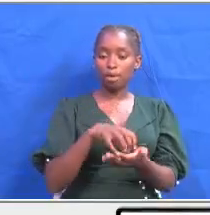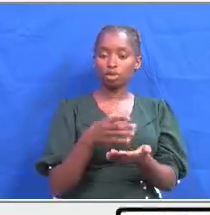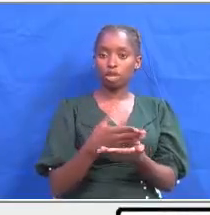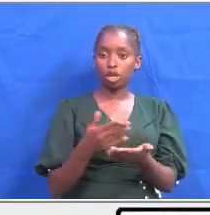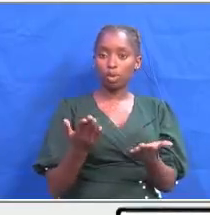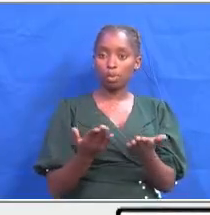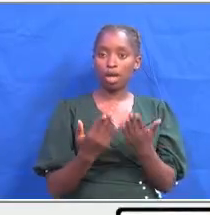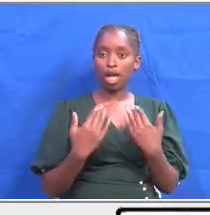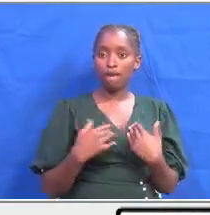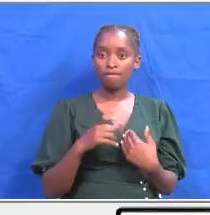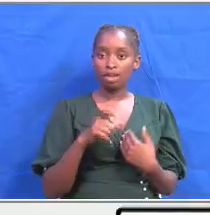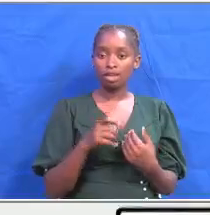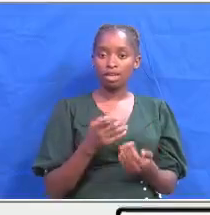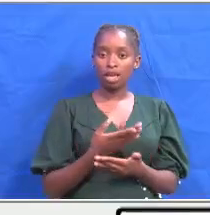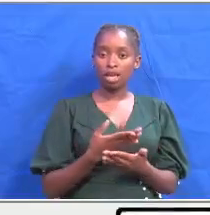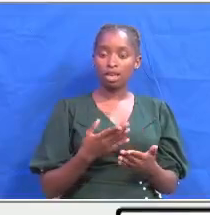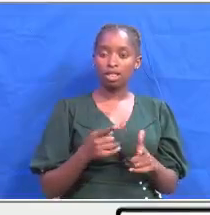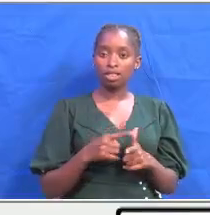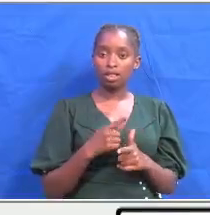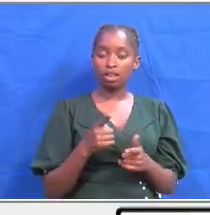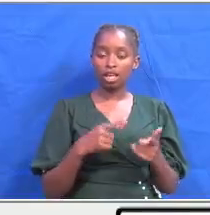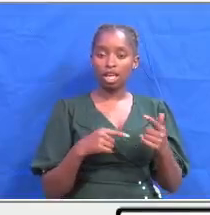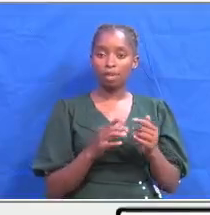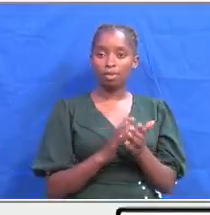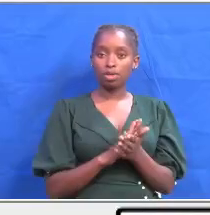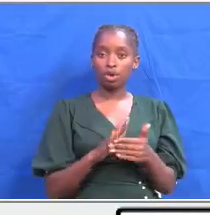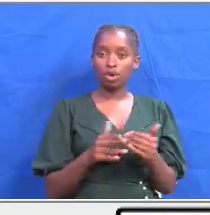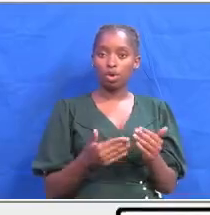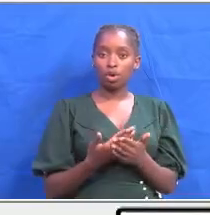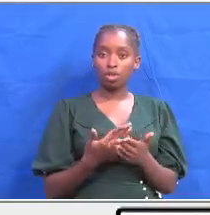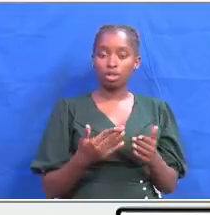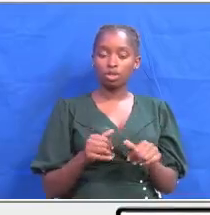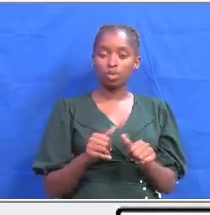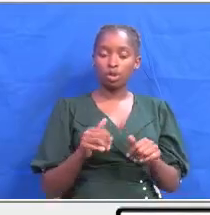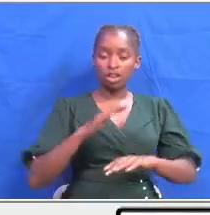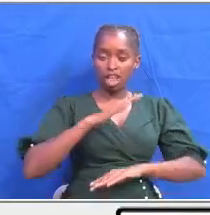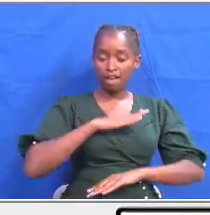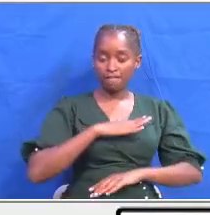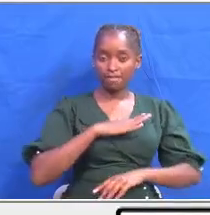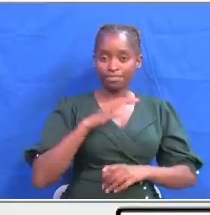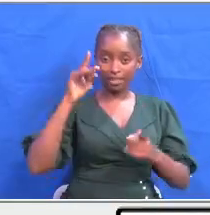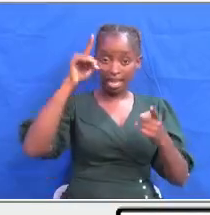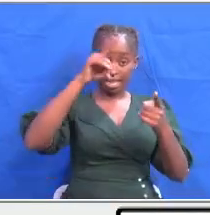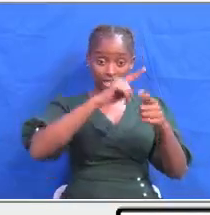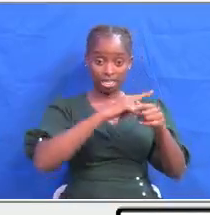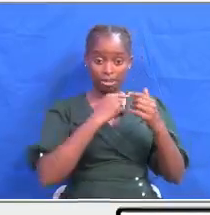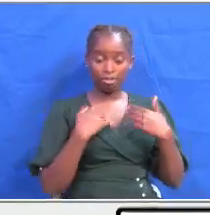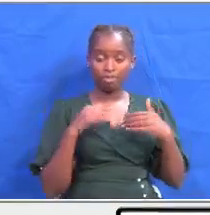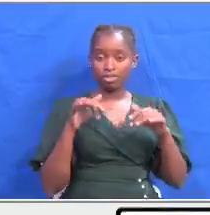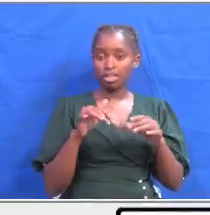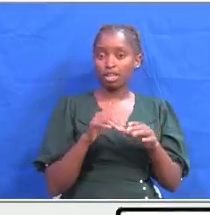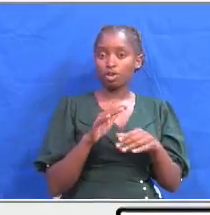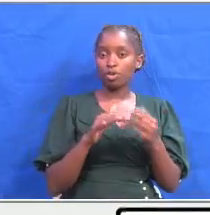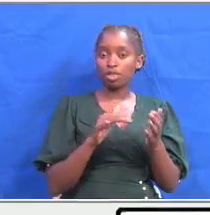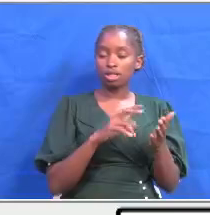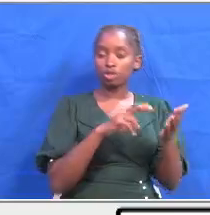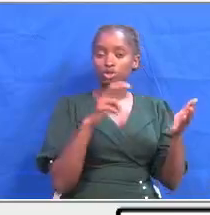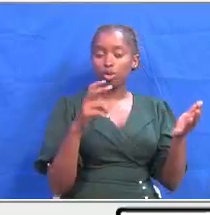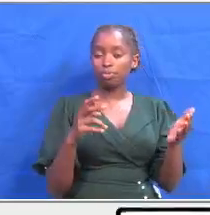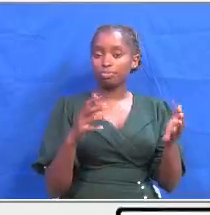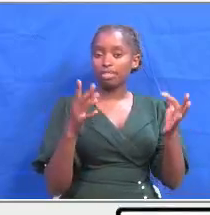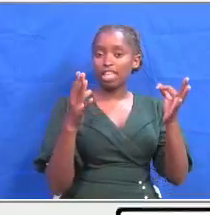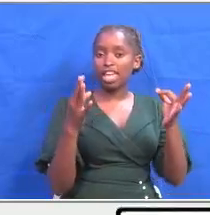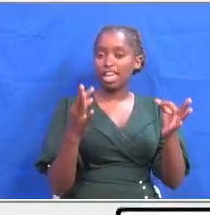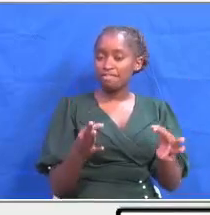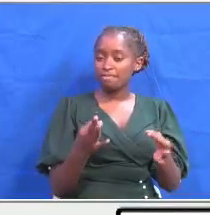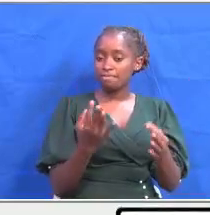in politics don't come with entitlement. Humility until and when you develop wings. If I'm to use the history